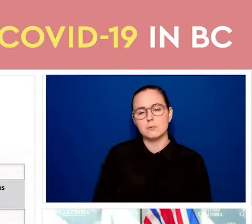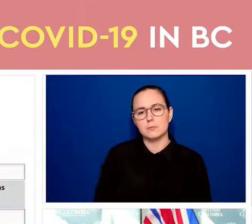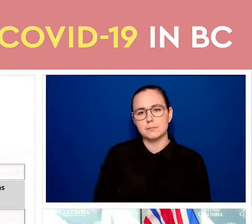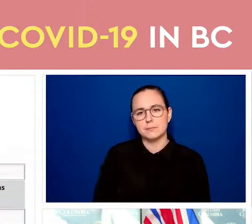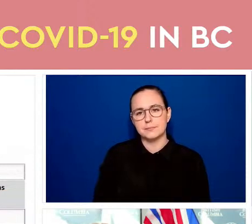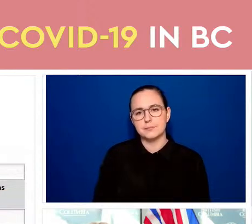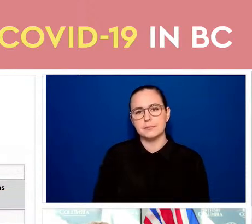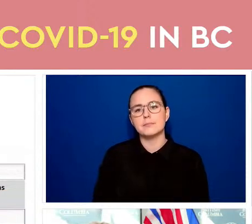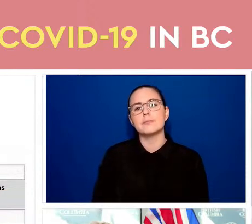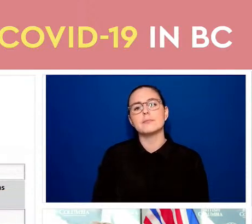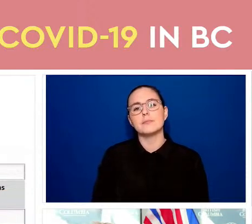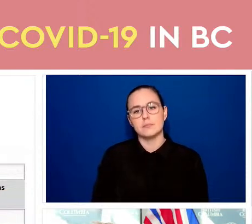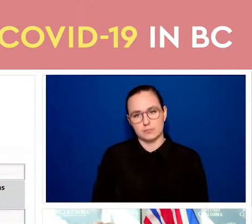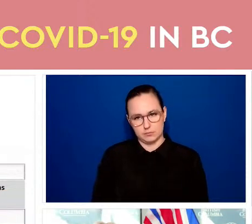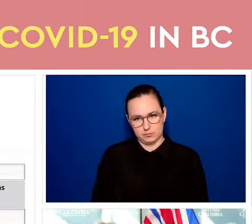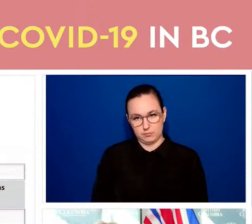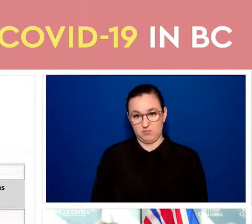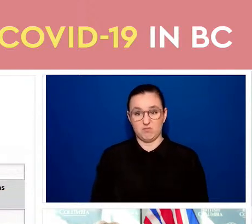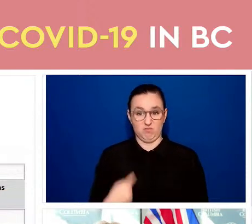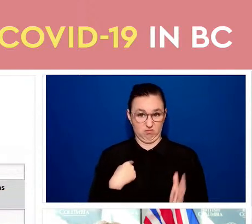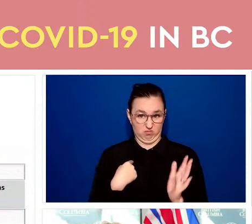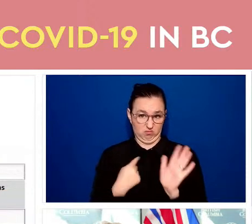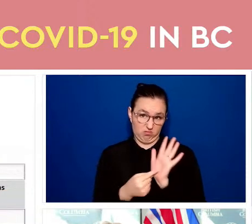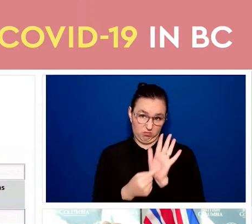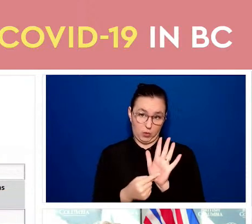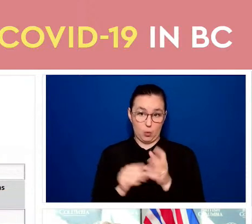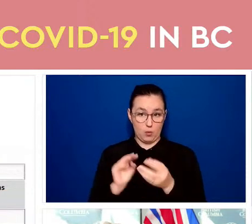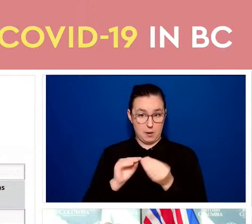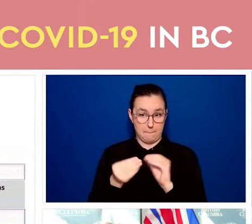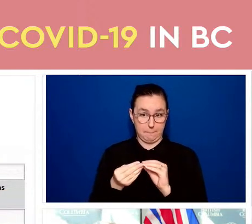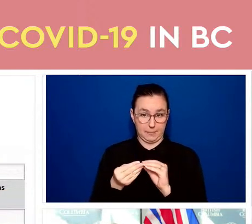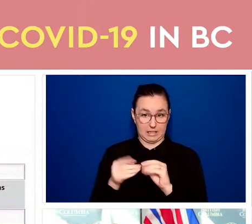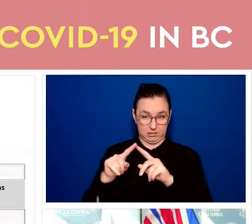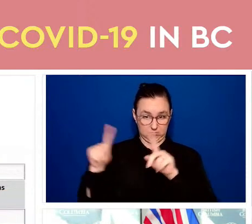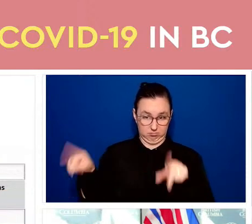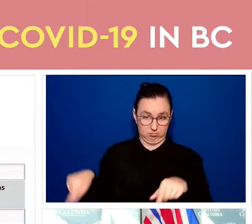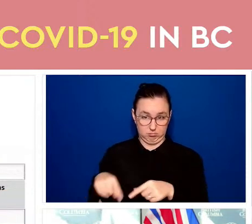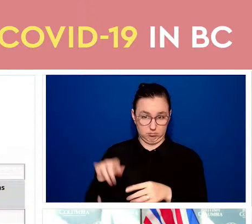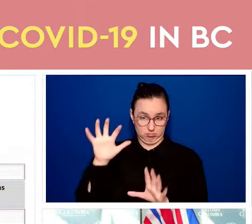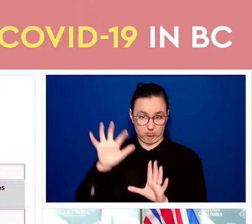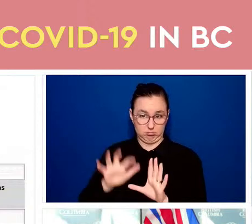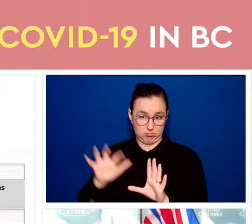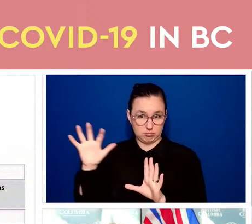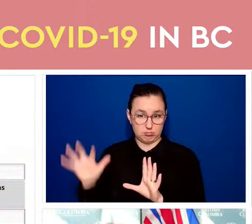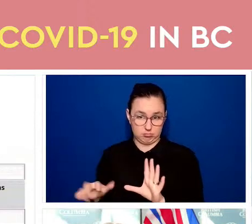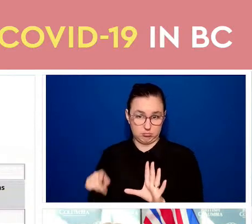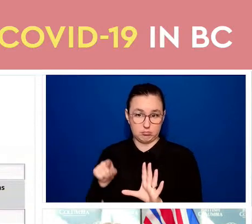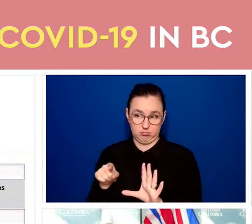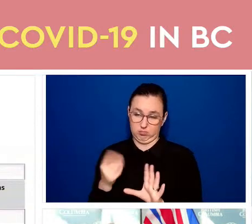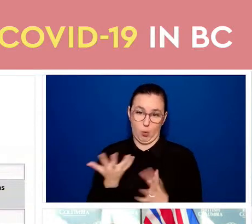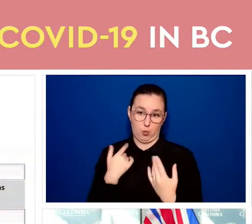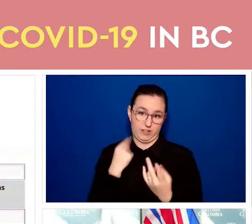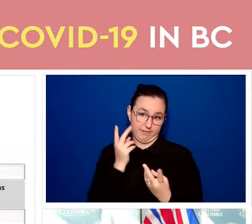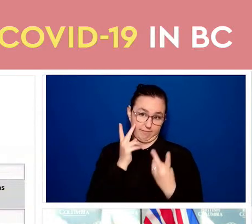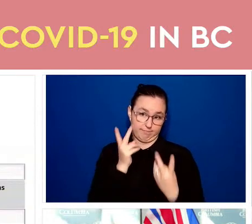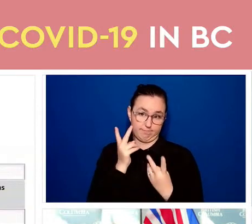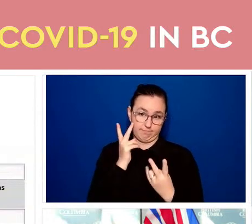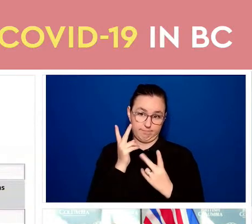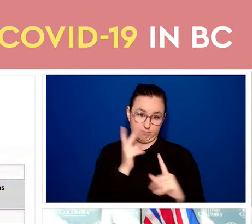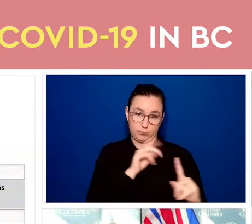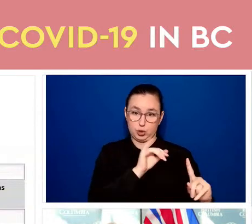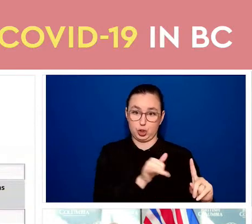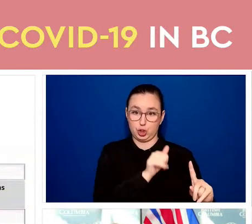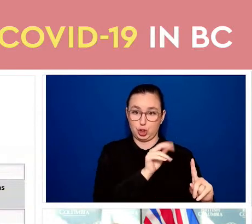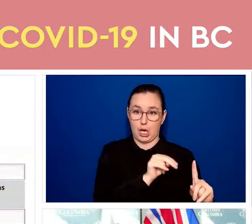The data I'm sharing it compares what we've seen across the pandemic since January of